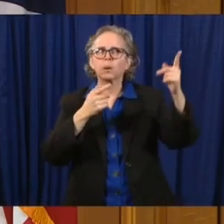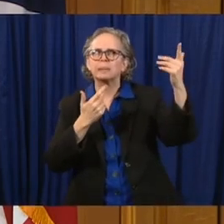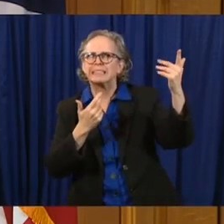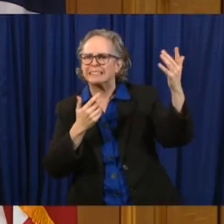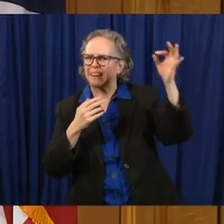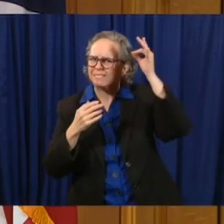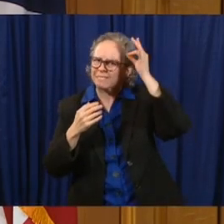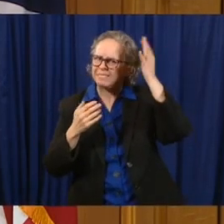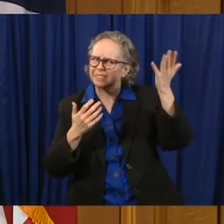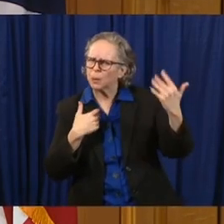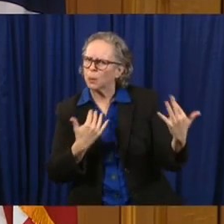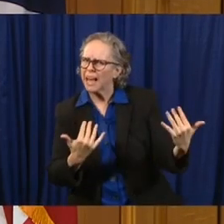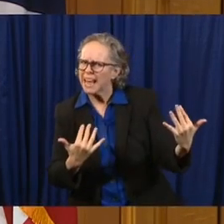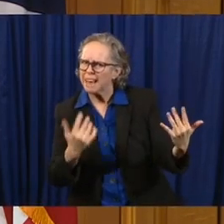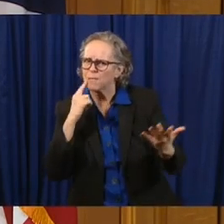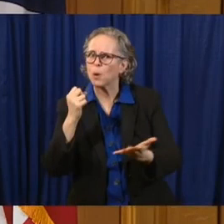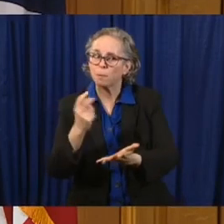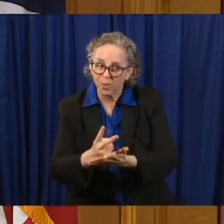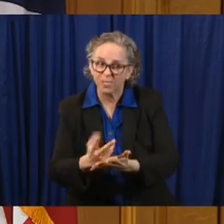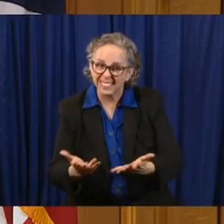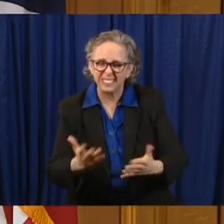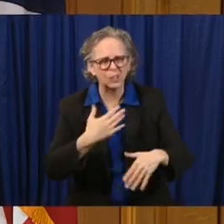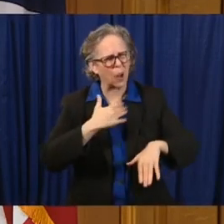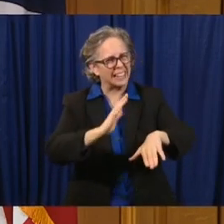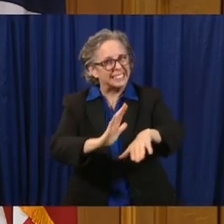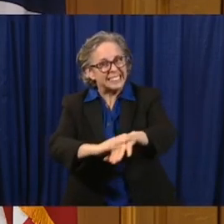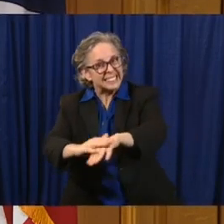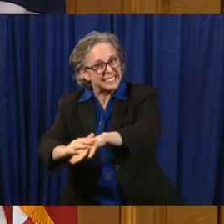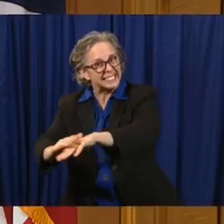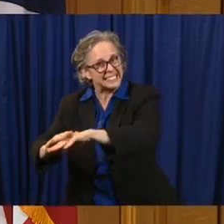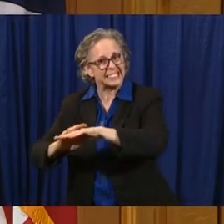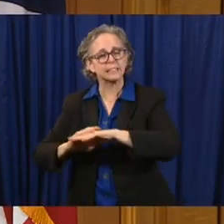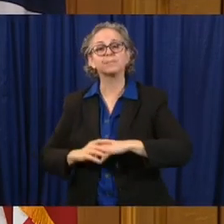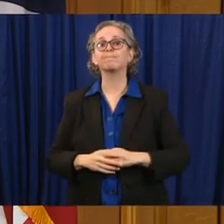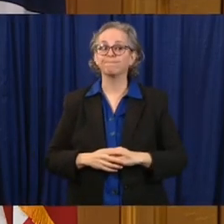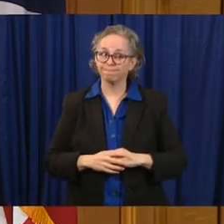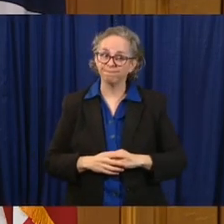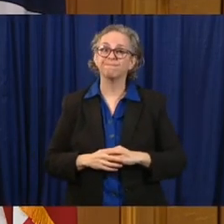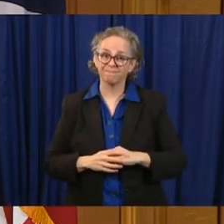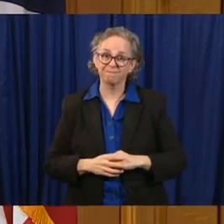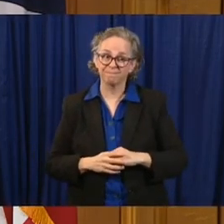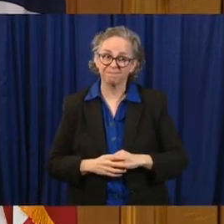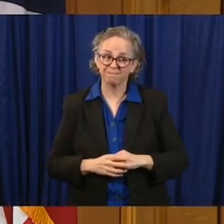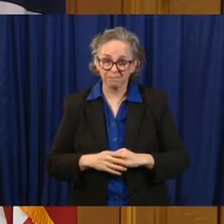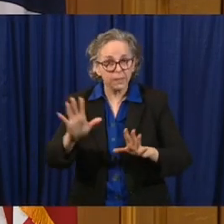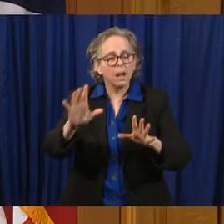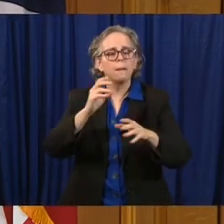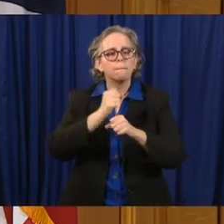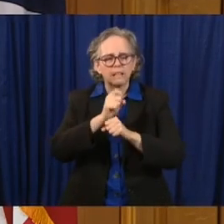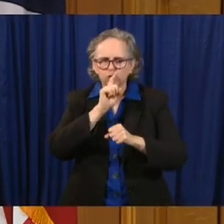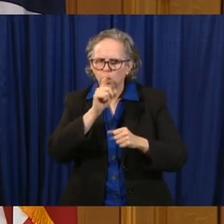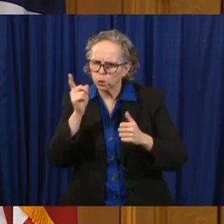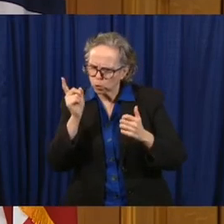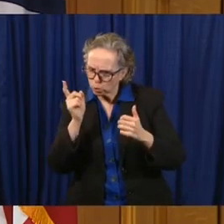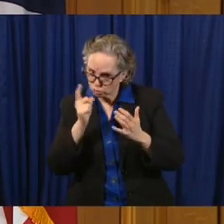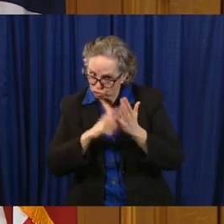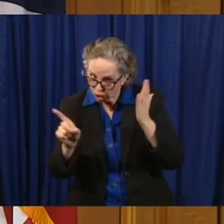But I still would recommend that you use only companies that are listed on the FDA website as having been